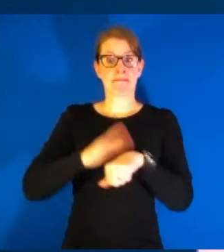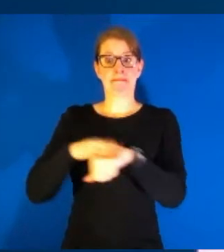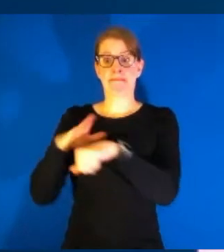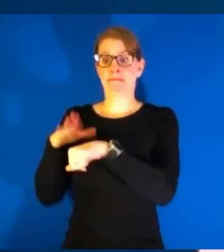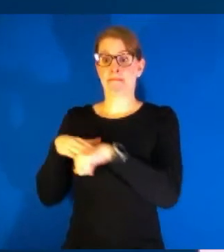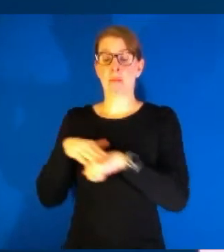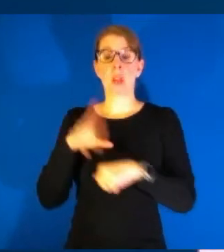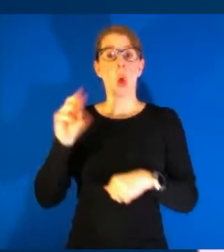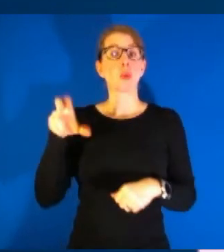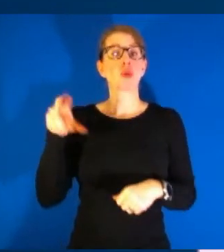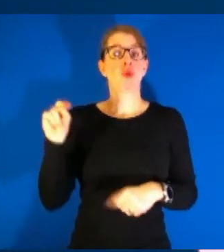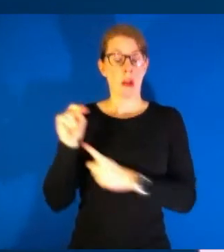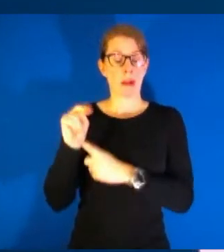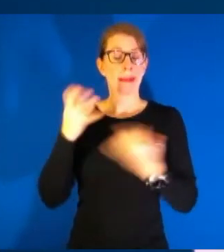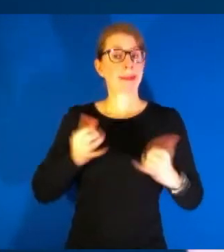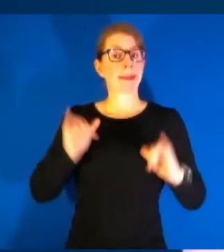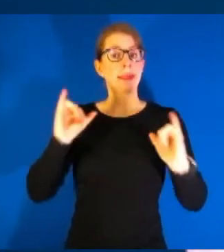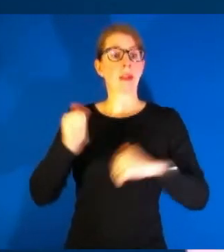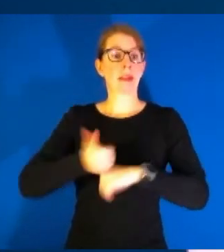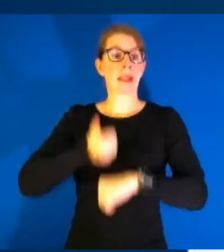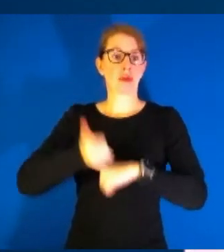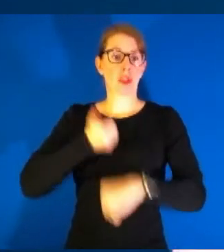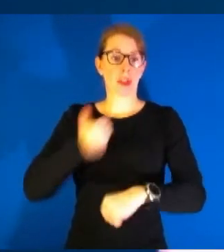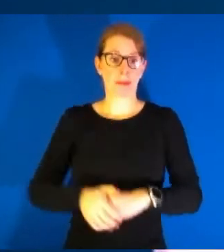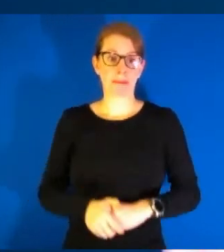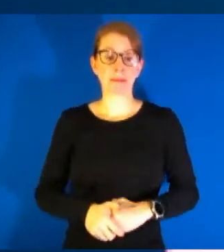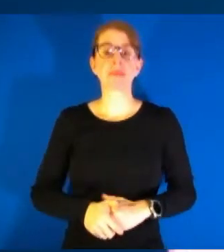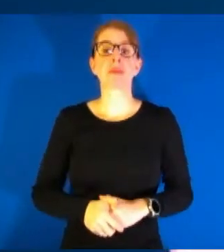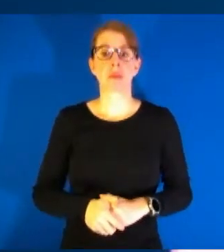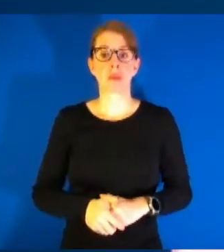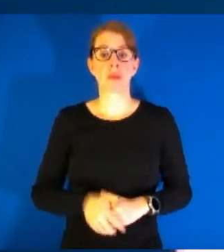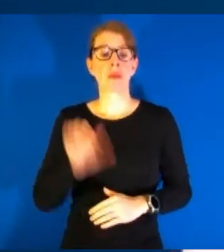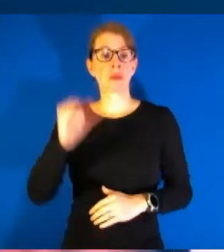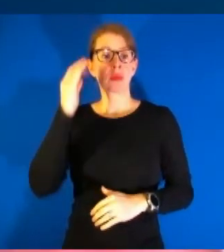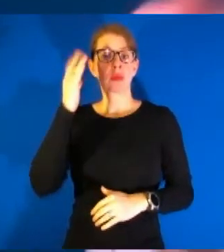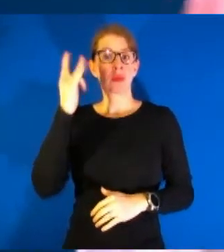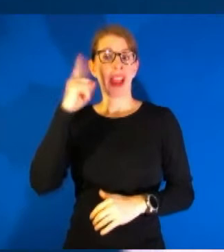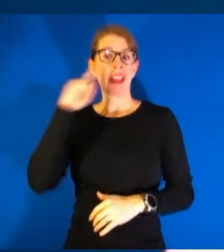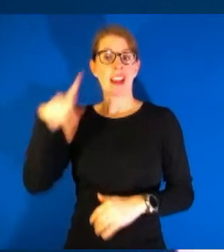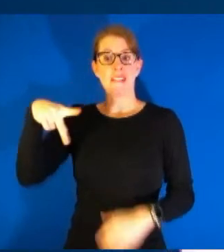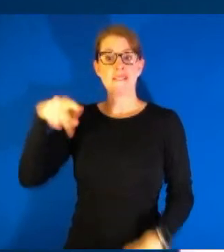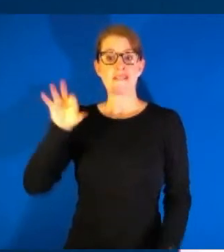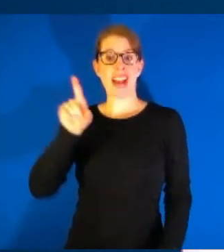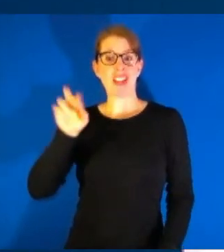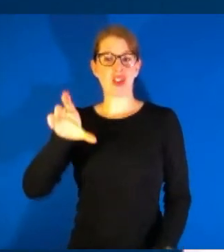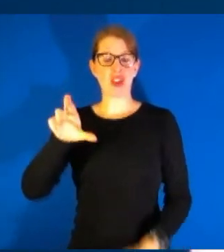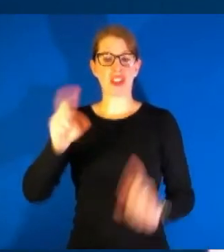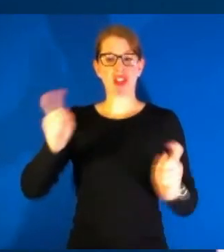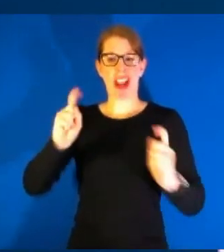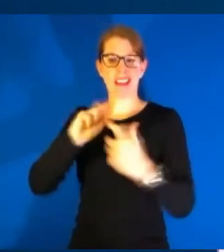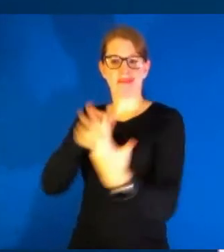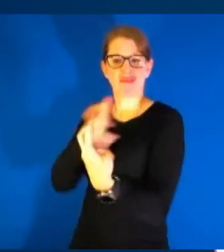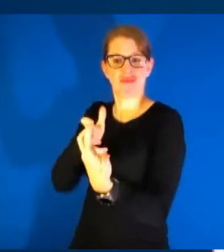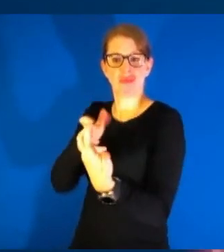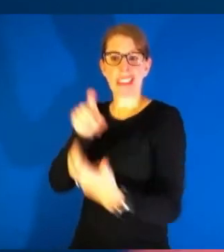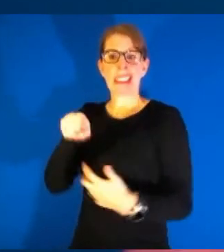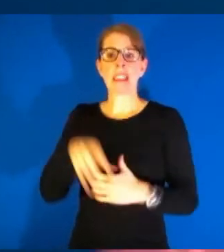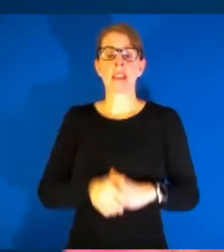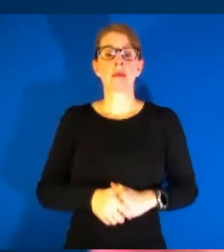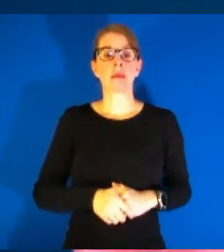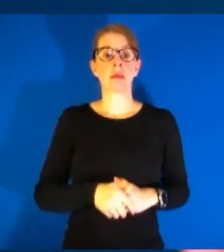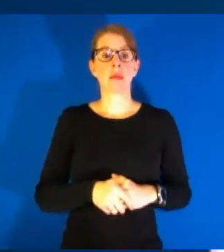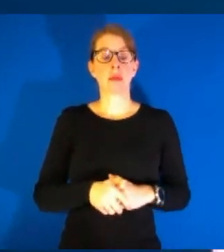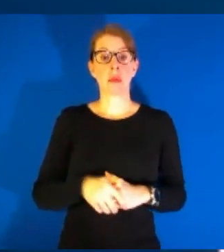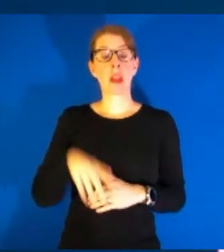Omicron is still very dangerous, which is why I think Pfizer is pivoting. So to get to that exact answer, I think it's great that